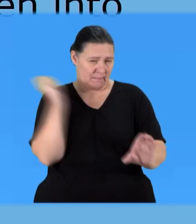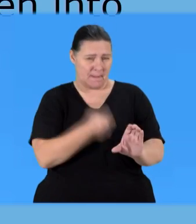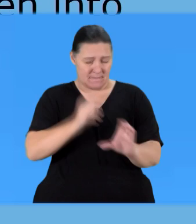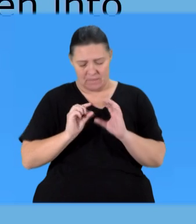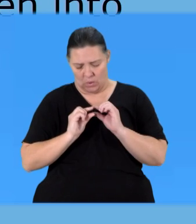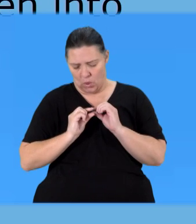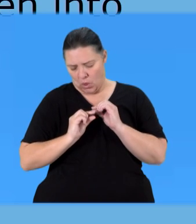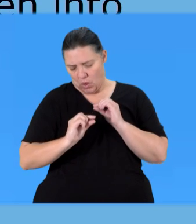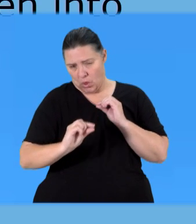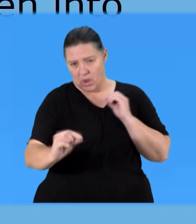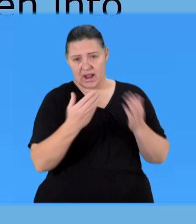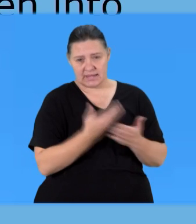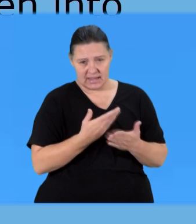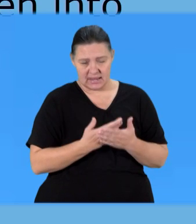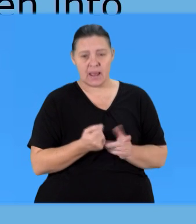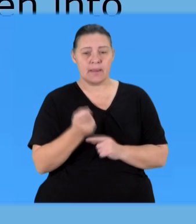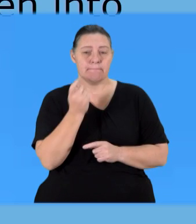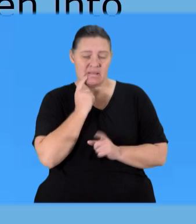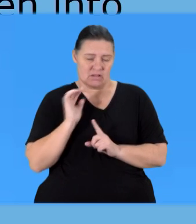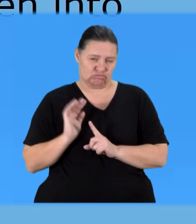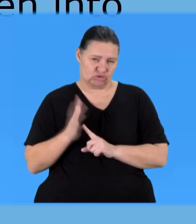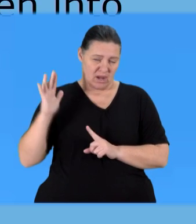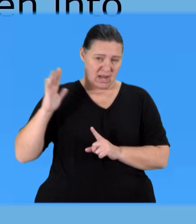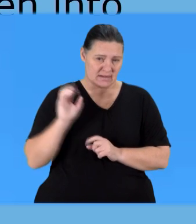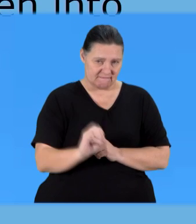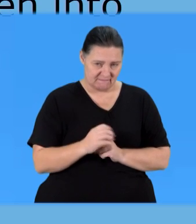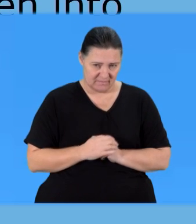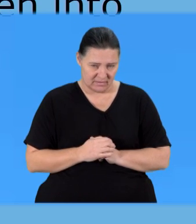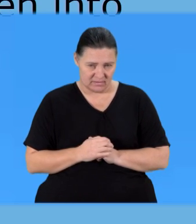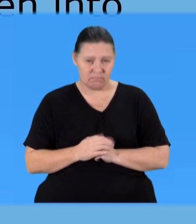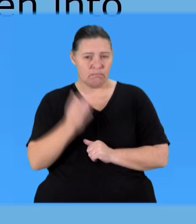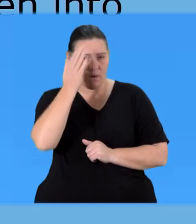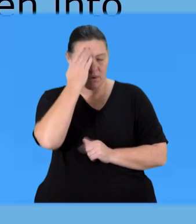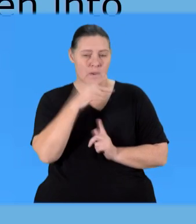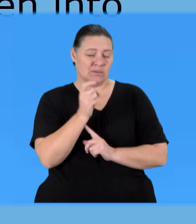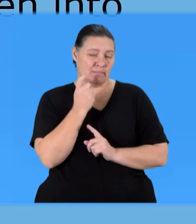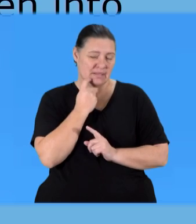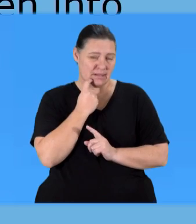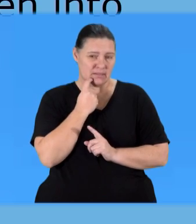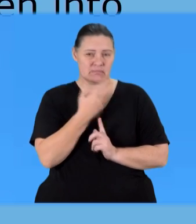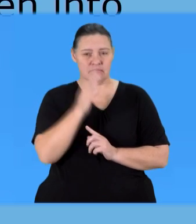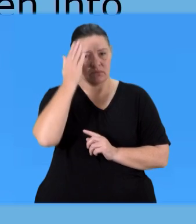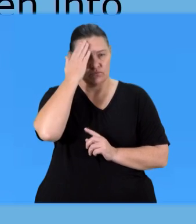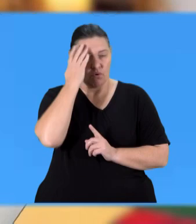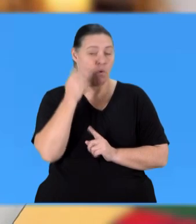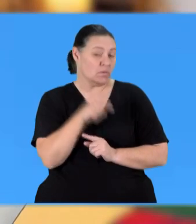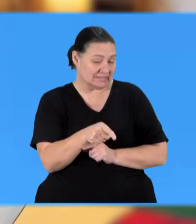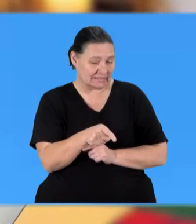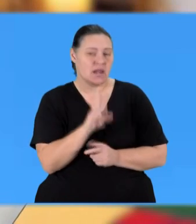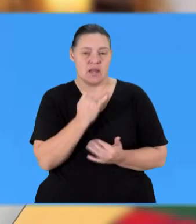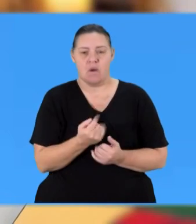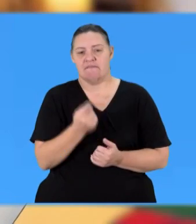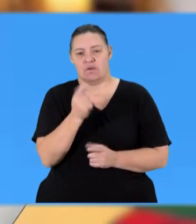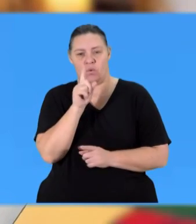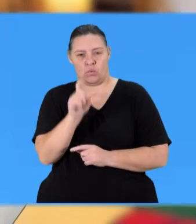hammer. And then lastly, metals are shiny. So that's what we know about metals. So with what we know, let's quickly